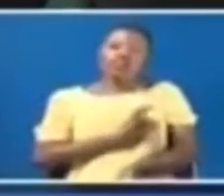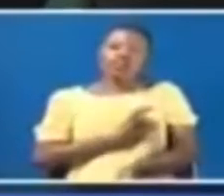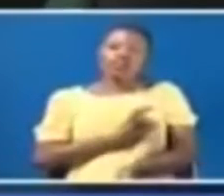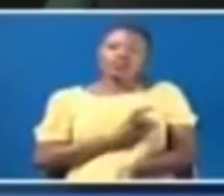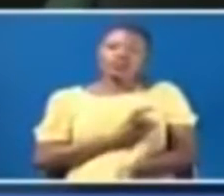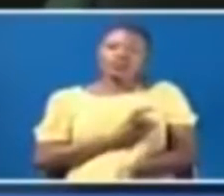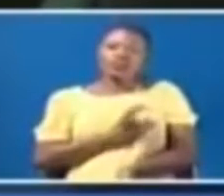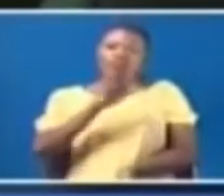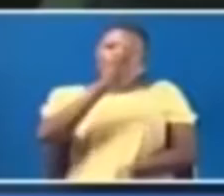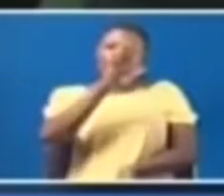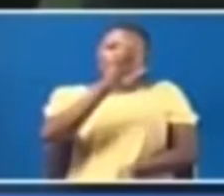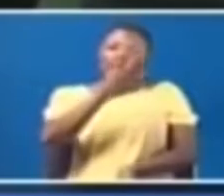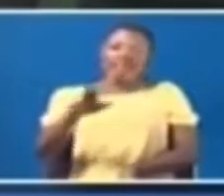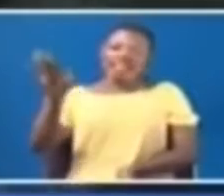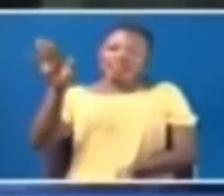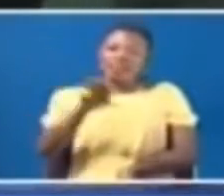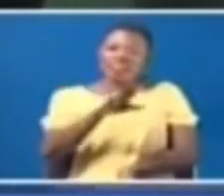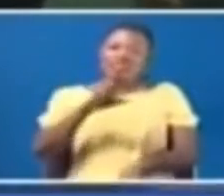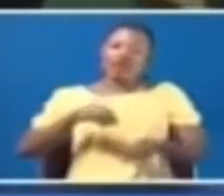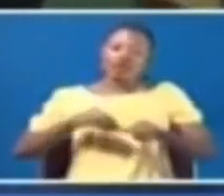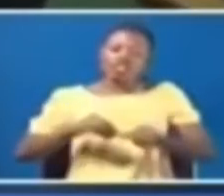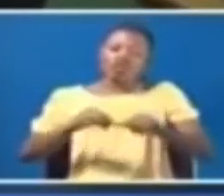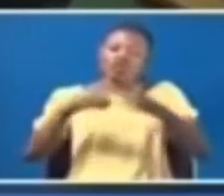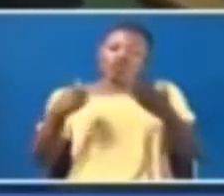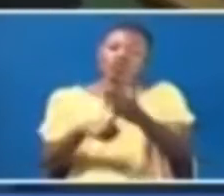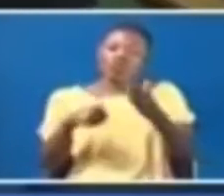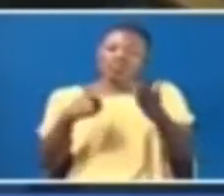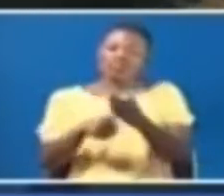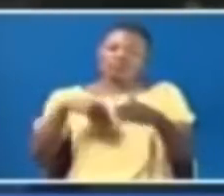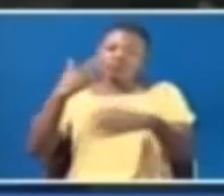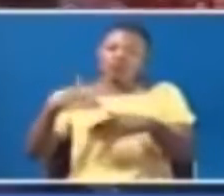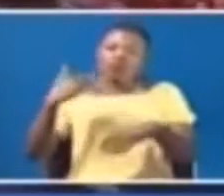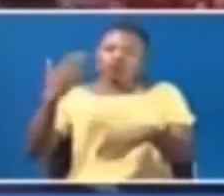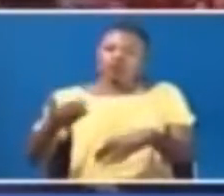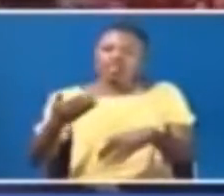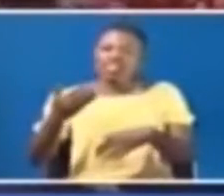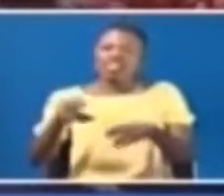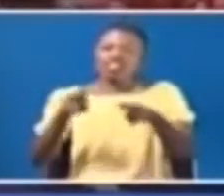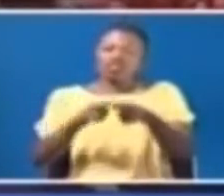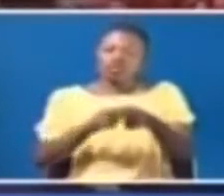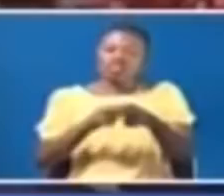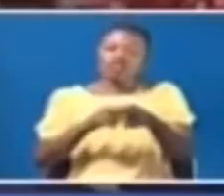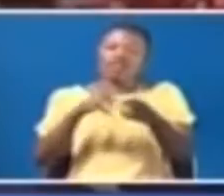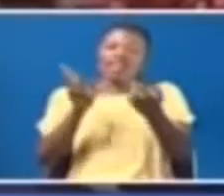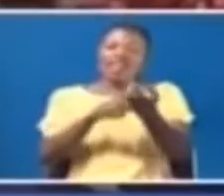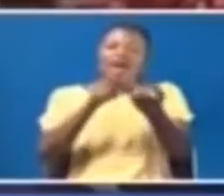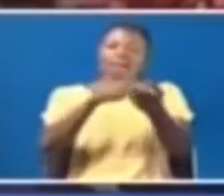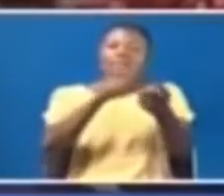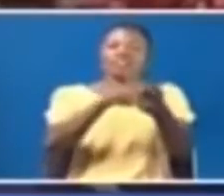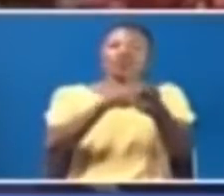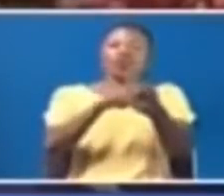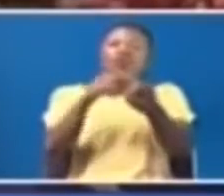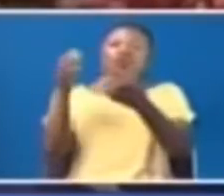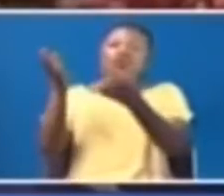Bunge la Taifa linazidi kuzongwa na changamoto za mara kwa mara za upungufu wa idadi hitajika ili